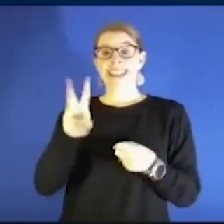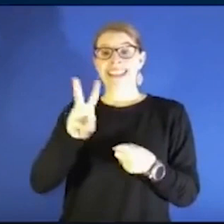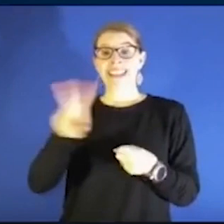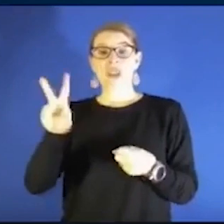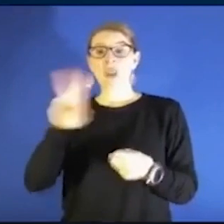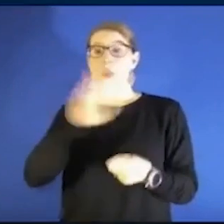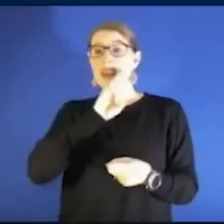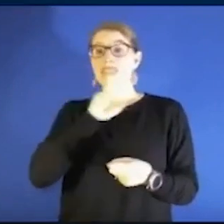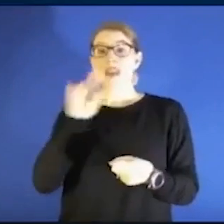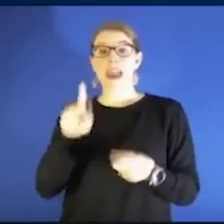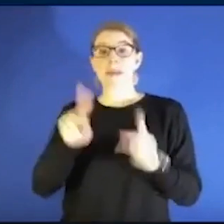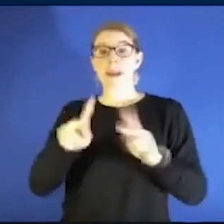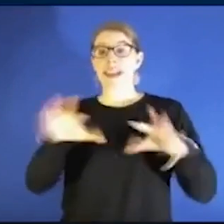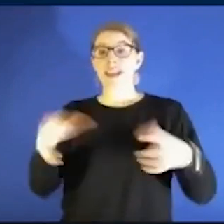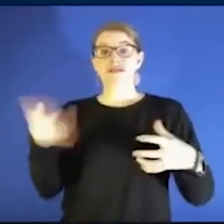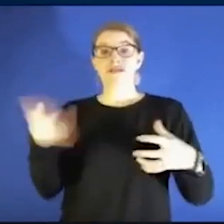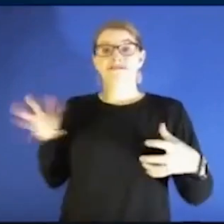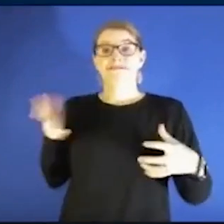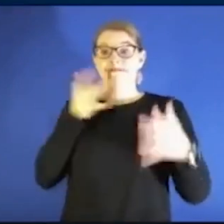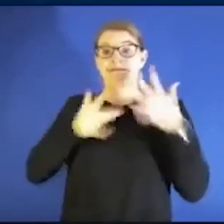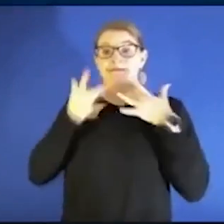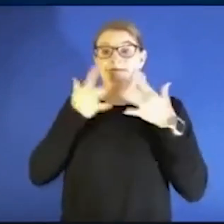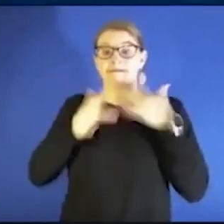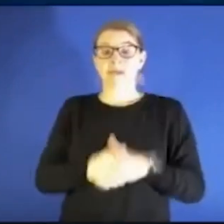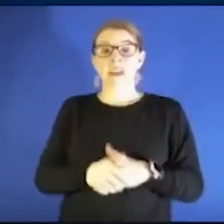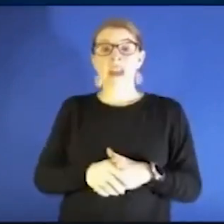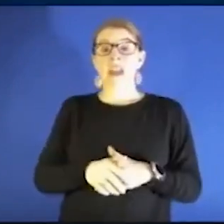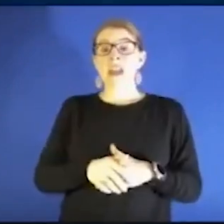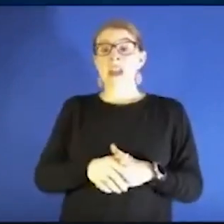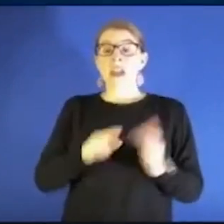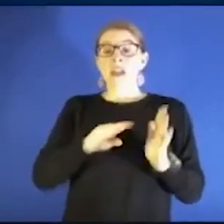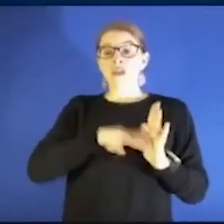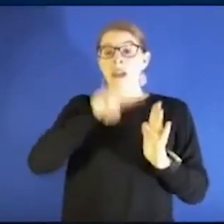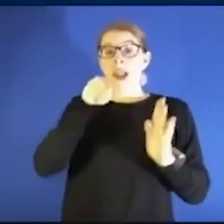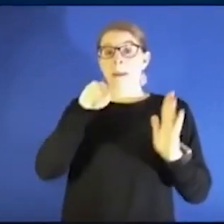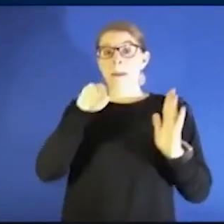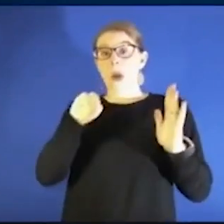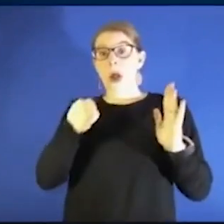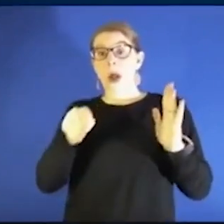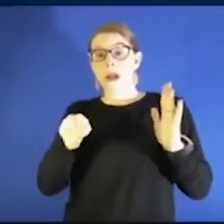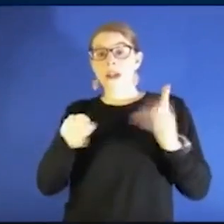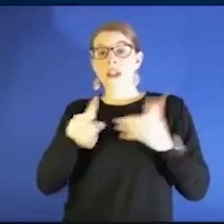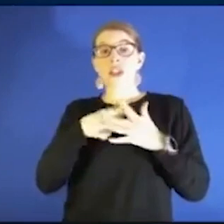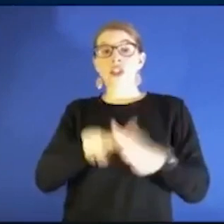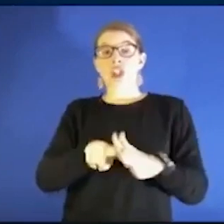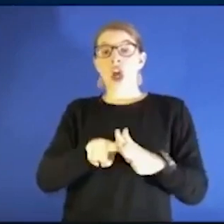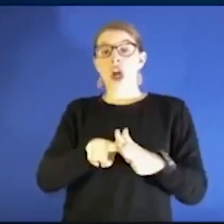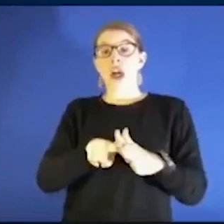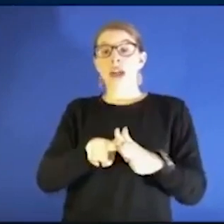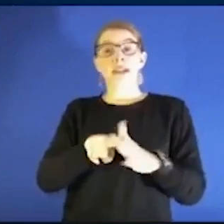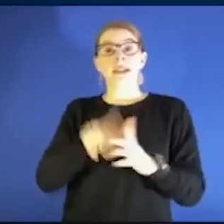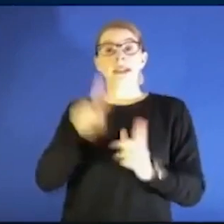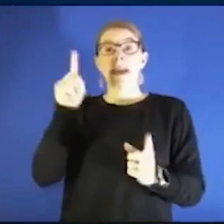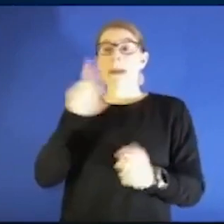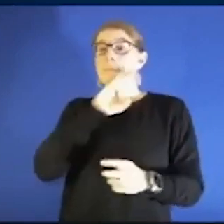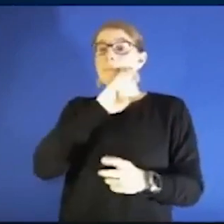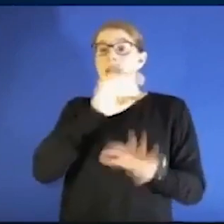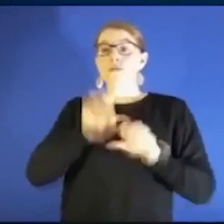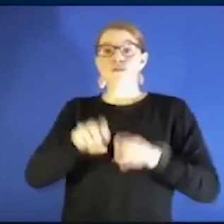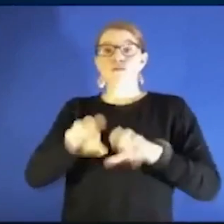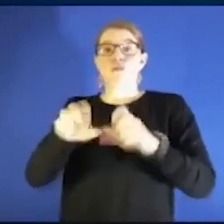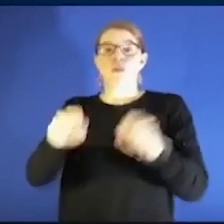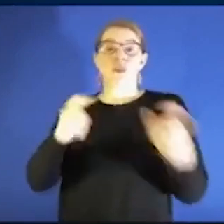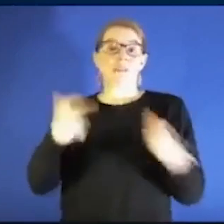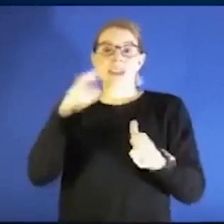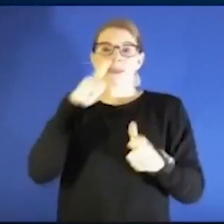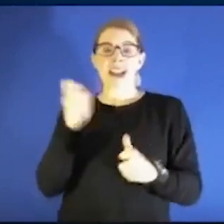that population. And what you can see is the trend line is pointing down once again. They are starting to lose beds very fast because of a